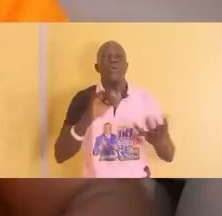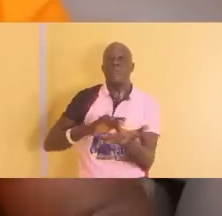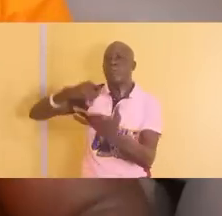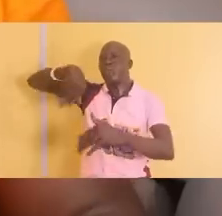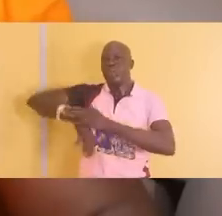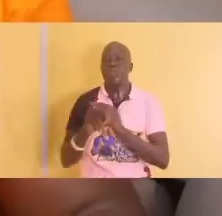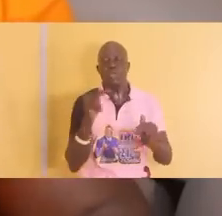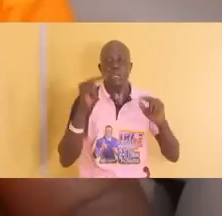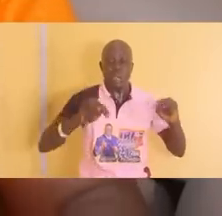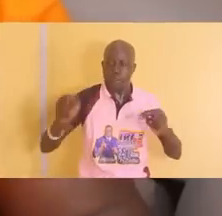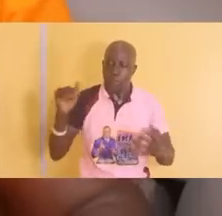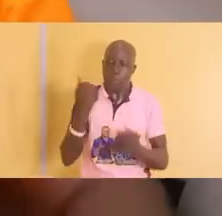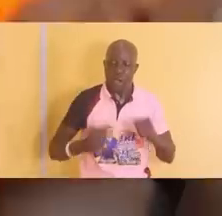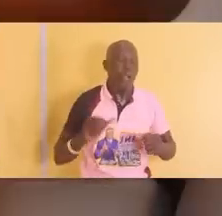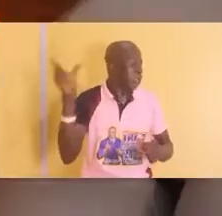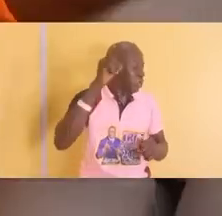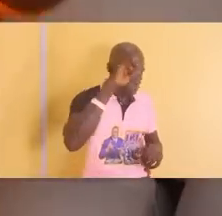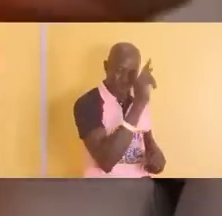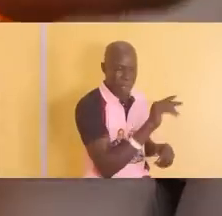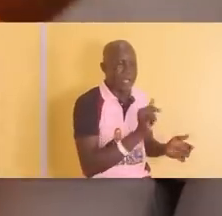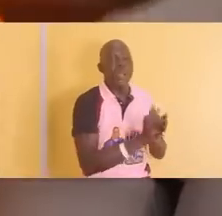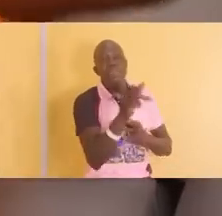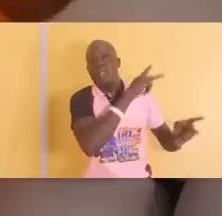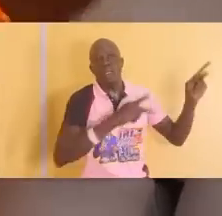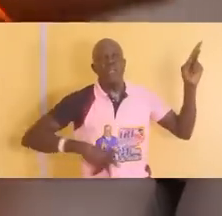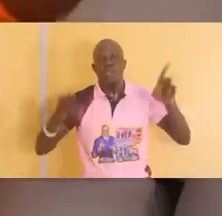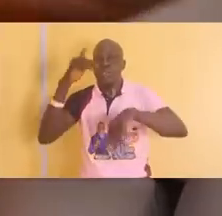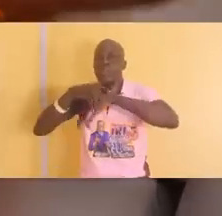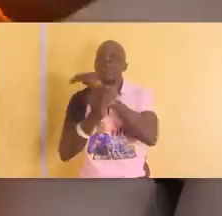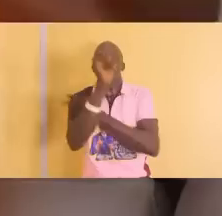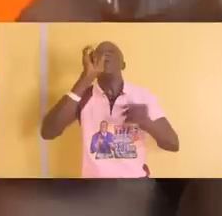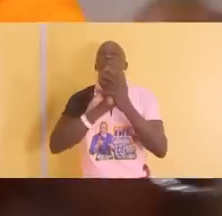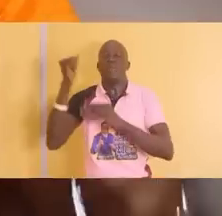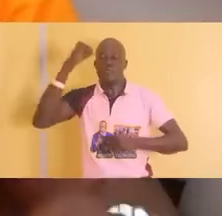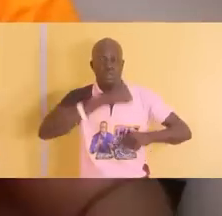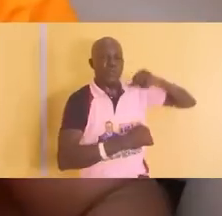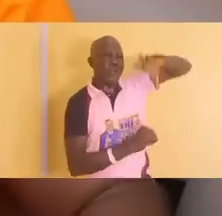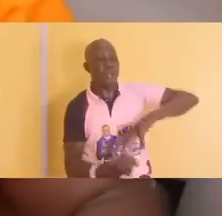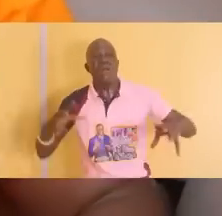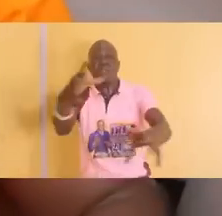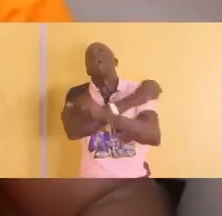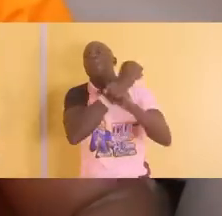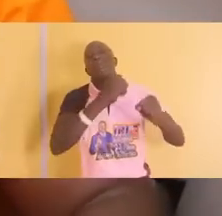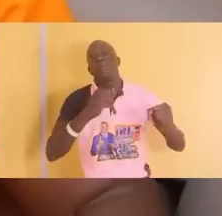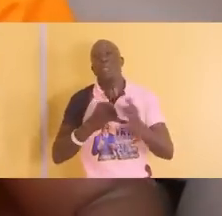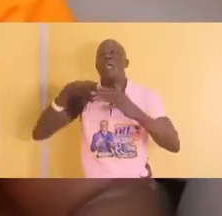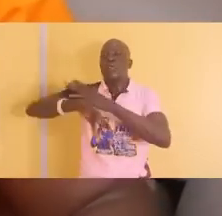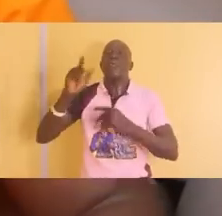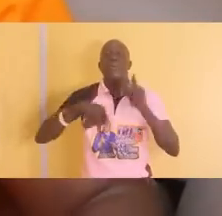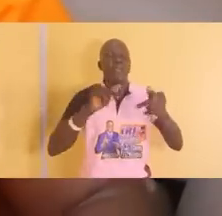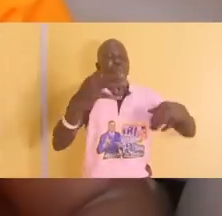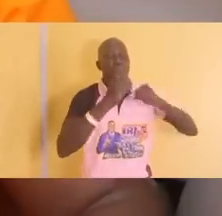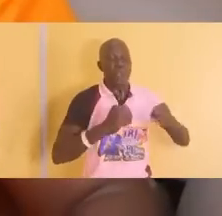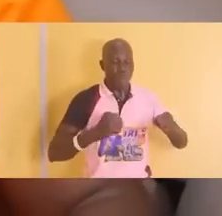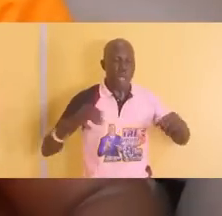glory. This power. Listen to me, sir. The kingdom of God. Sovereign violence. And God have violence. The